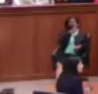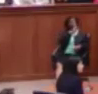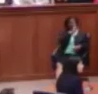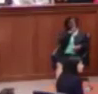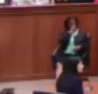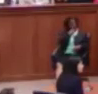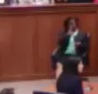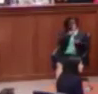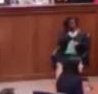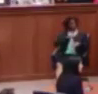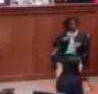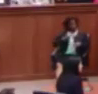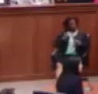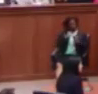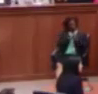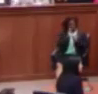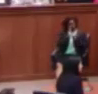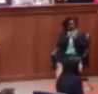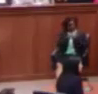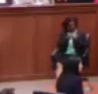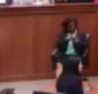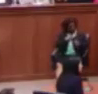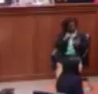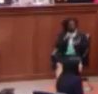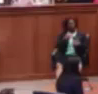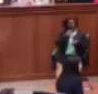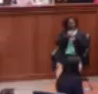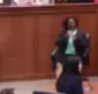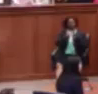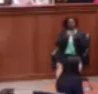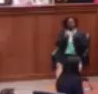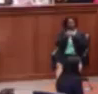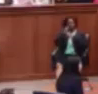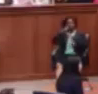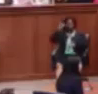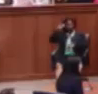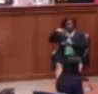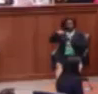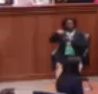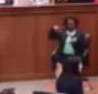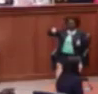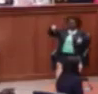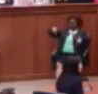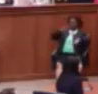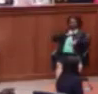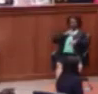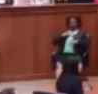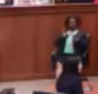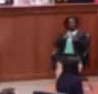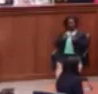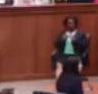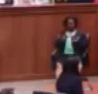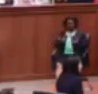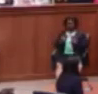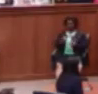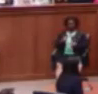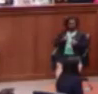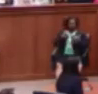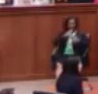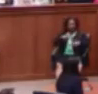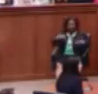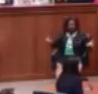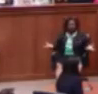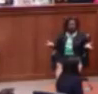outside of these regimented meetings and to make a meeting with parents outside of this regimented statute. None of you